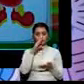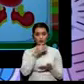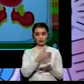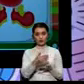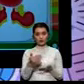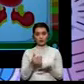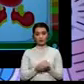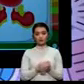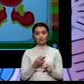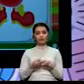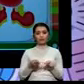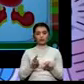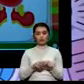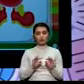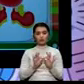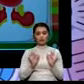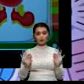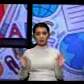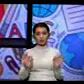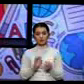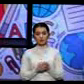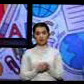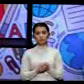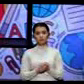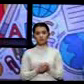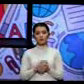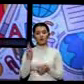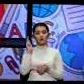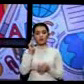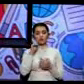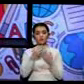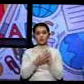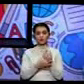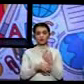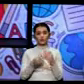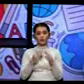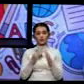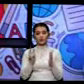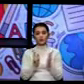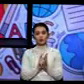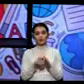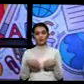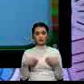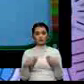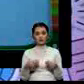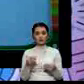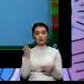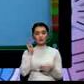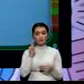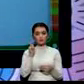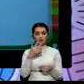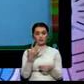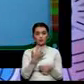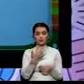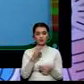ulgurdingizmi? Unday bo'lsa, juda ham yaxshi. Darsimiz so'ngida sizlarga mustaqil topshiriq bersam.